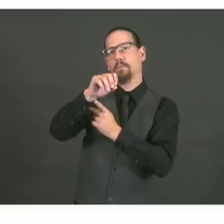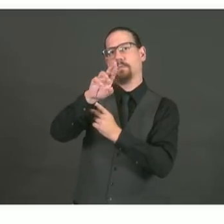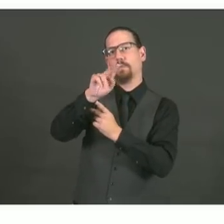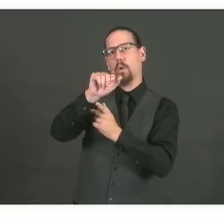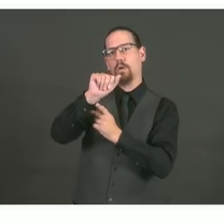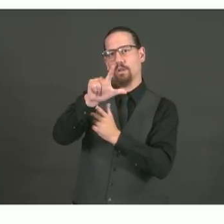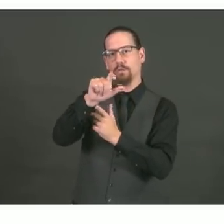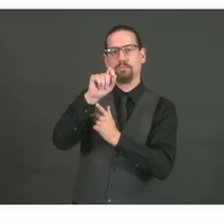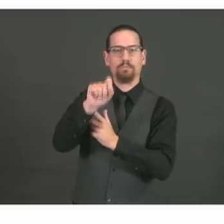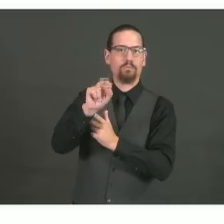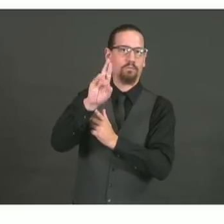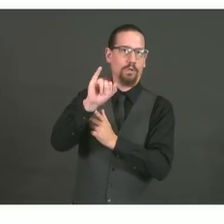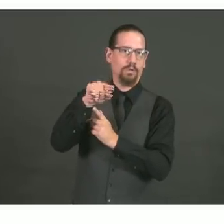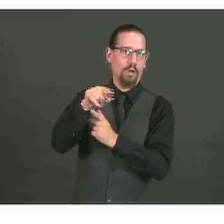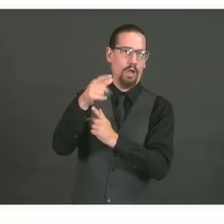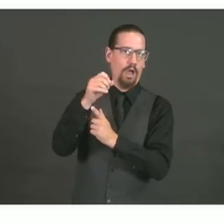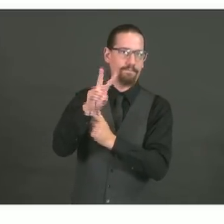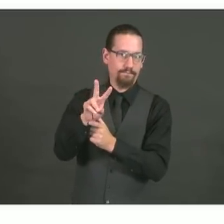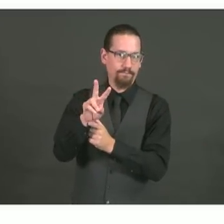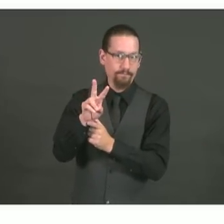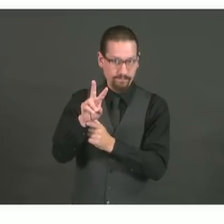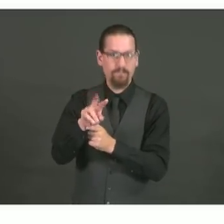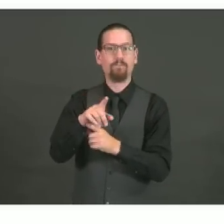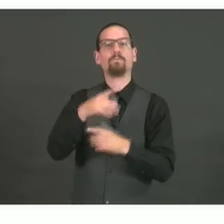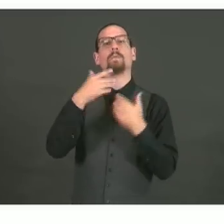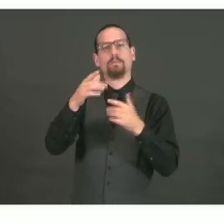the Cape for vacation and you want to get a test.